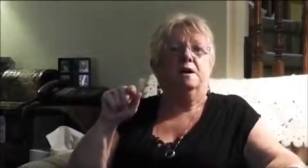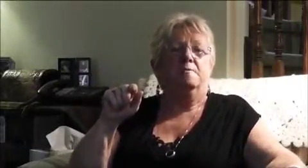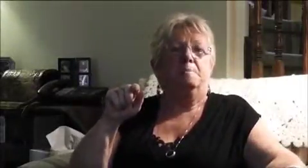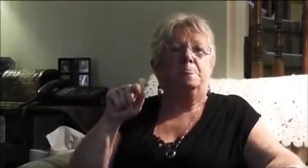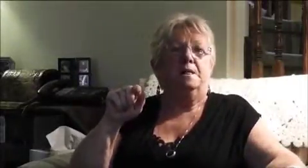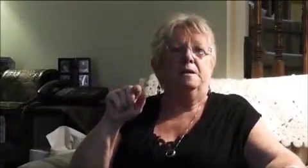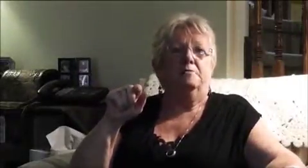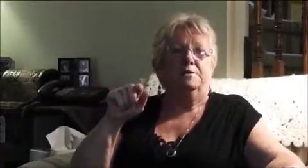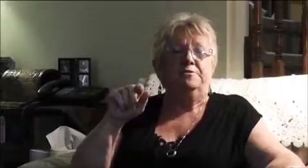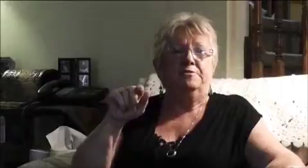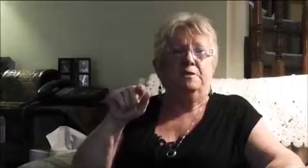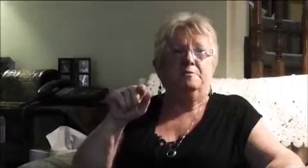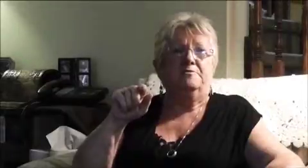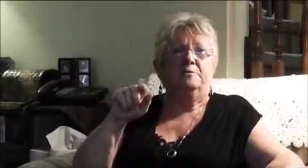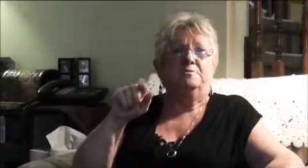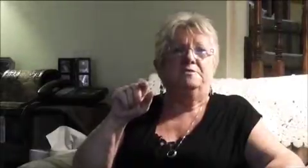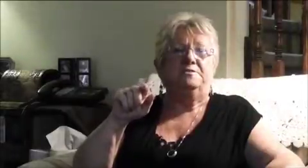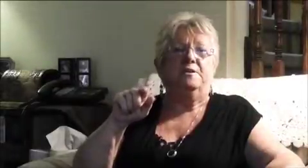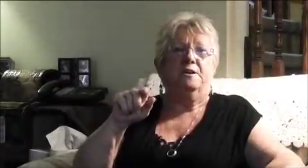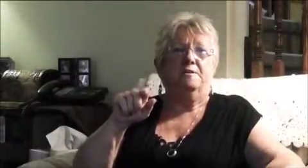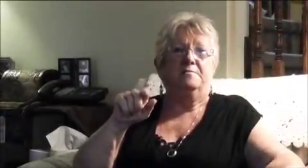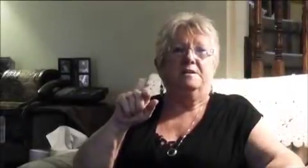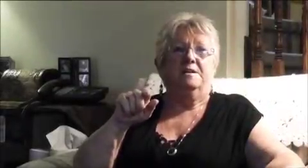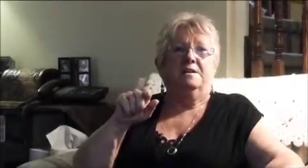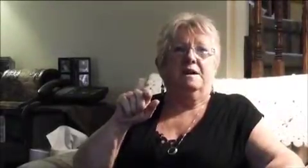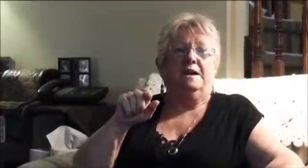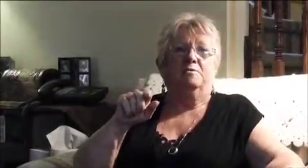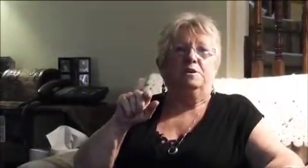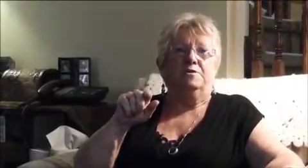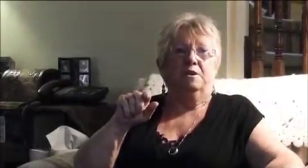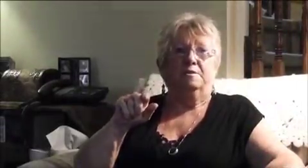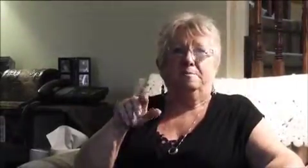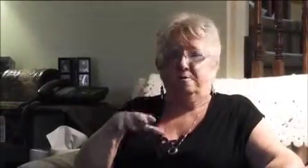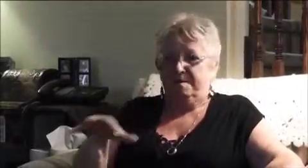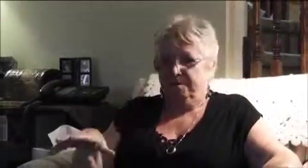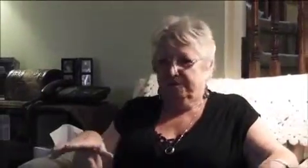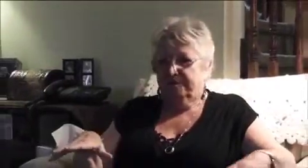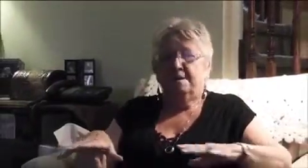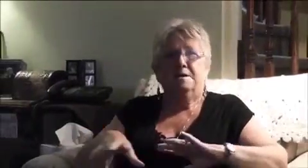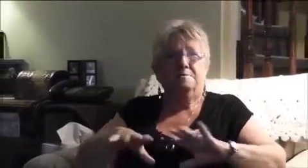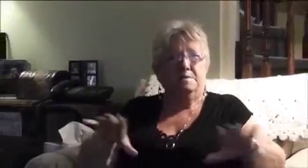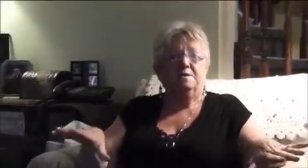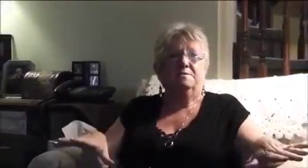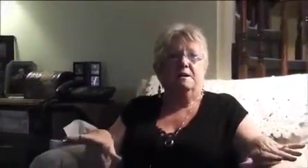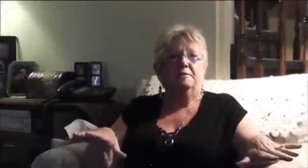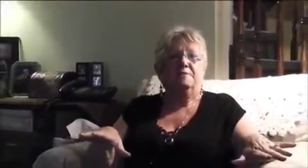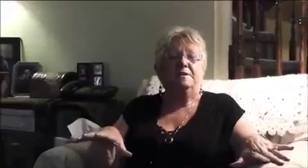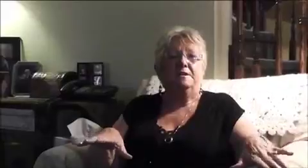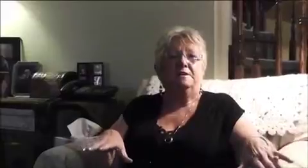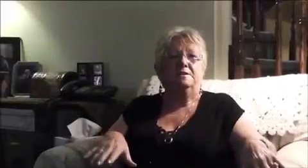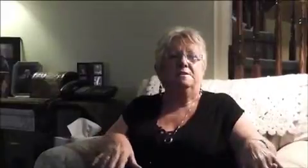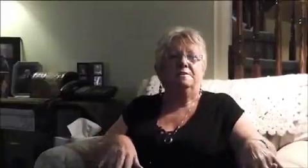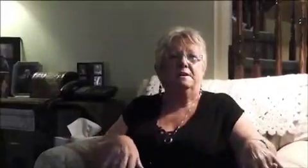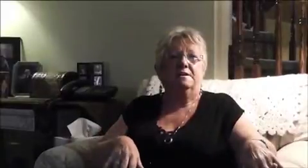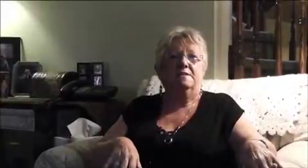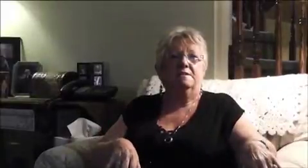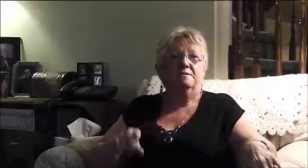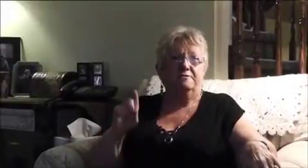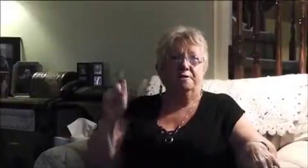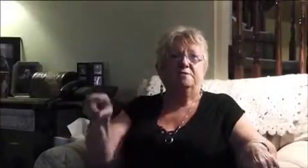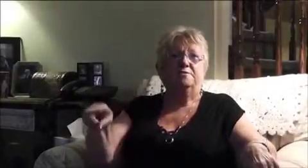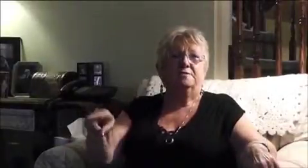the original drummer from CCR. Oh, yeah. And we talked about my books and my stuff, and he